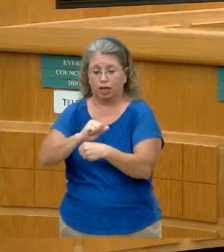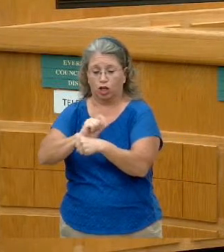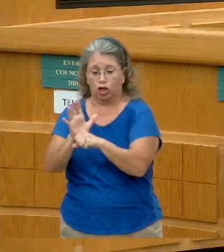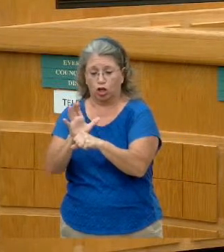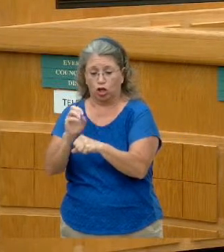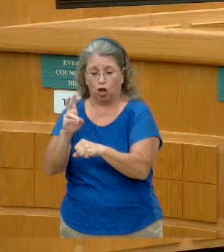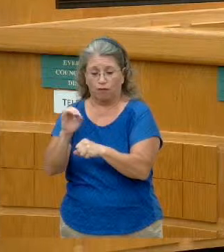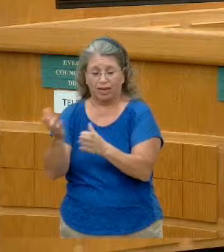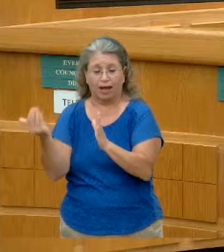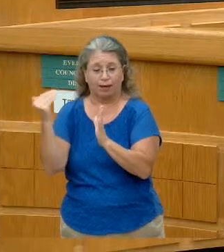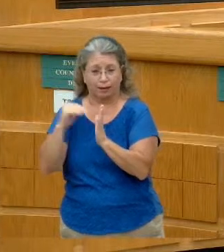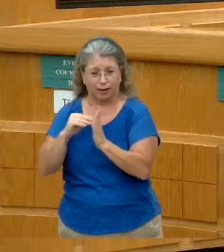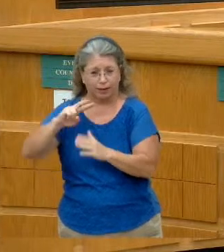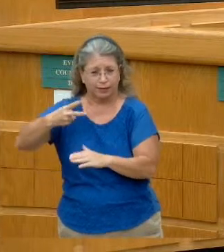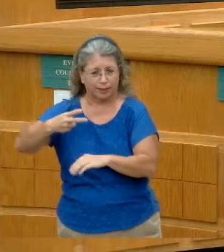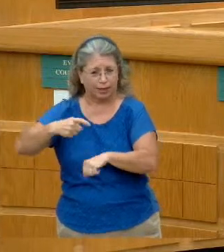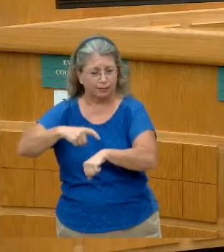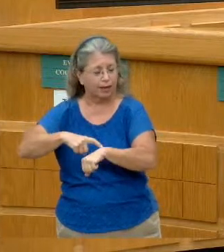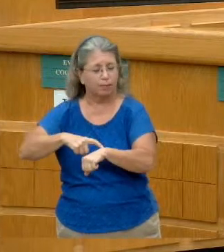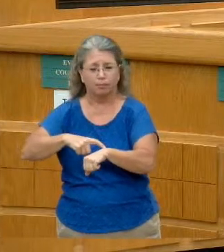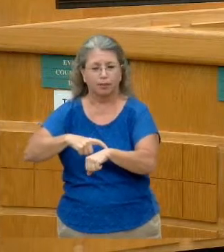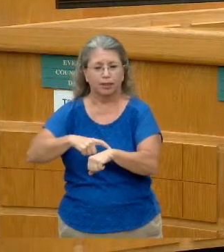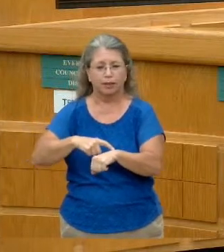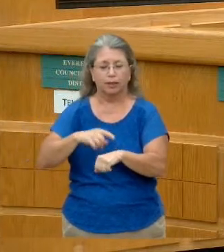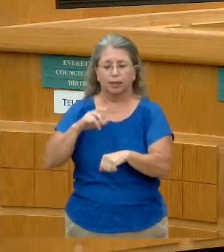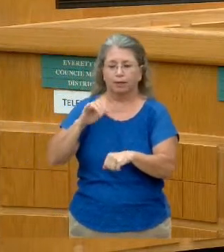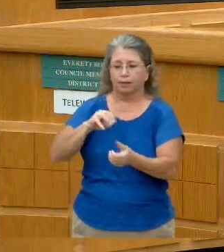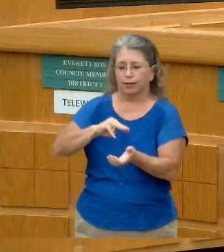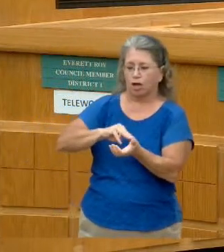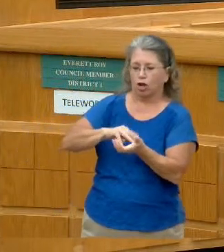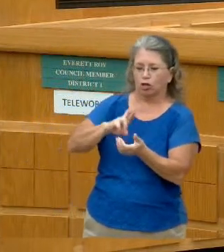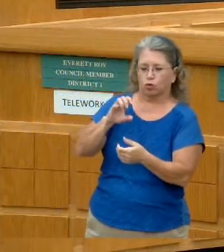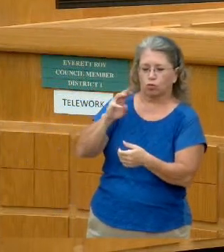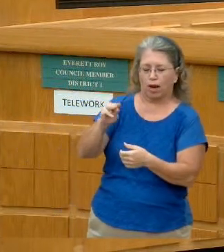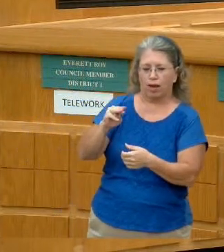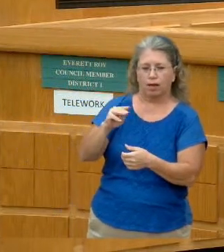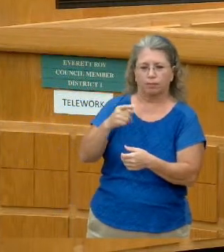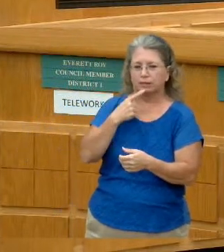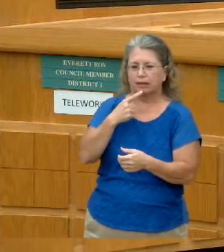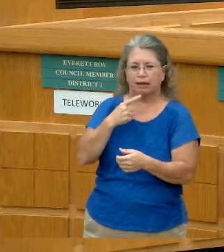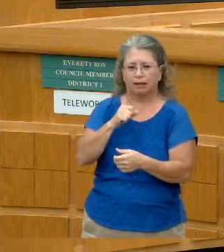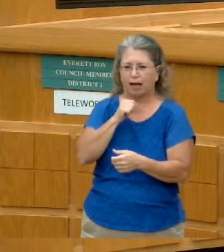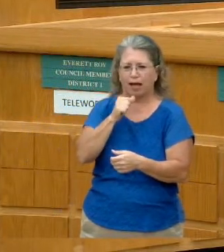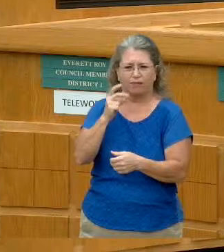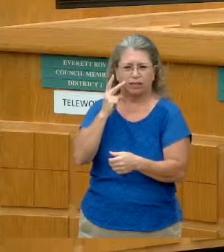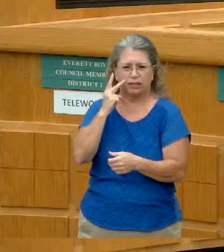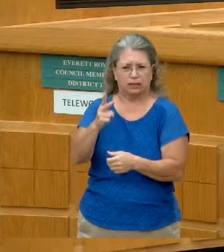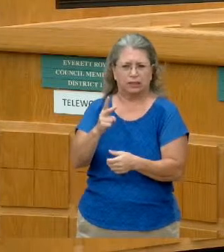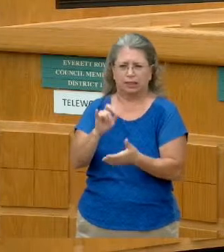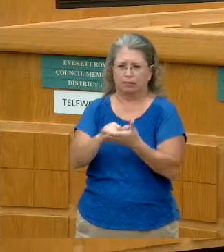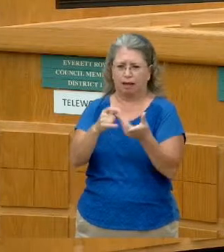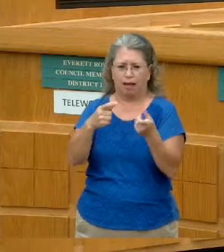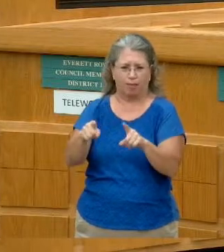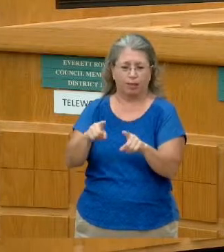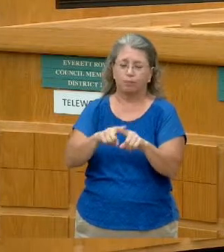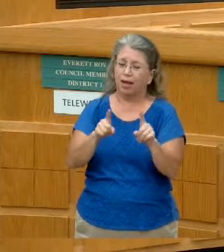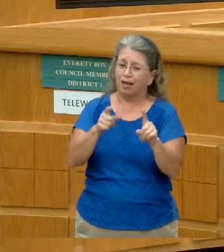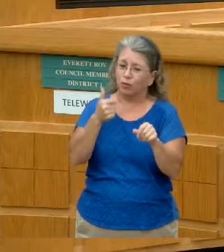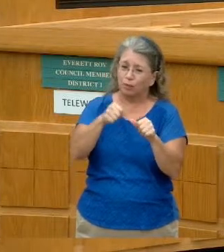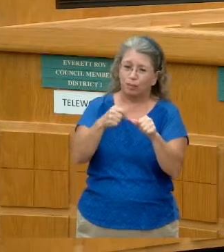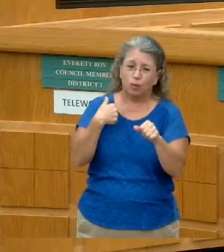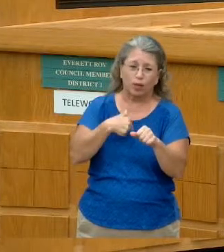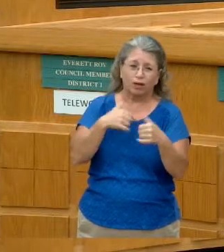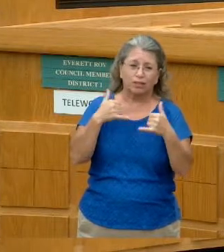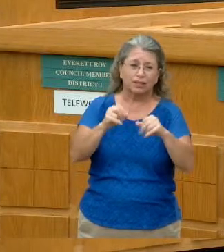time they did not believe they had seen any evidence of that. But remember how early we are in the scientific understanding